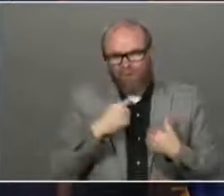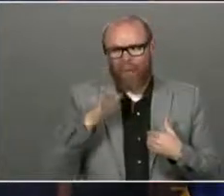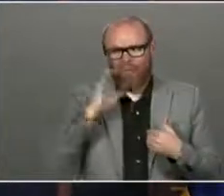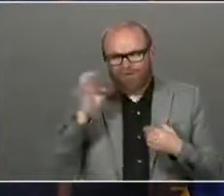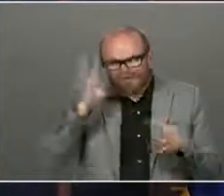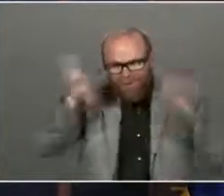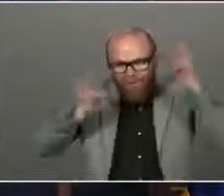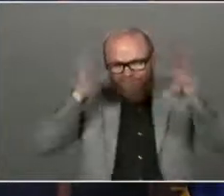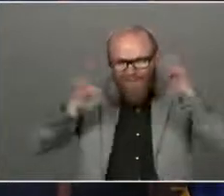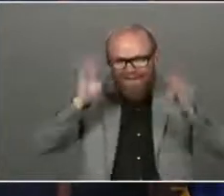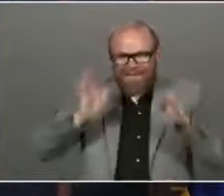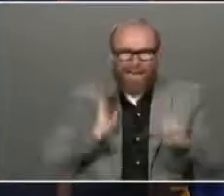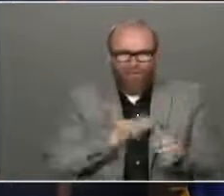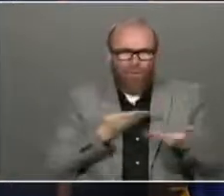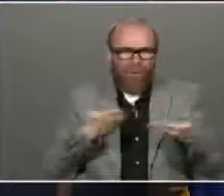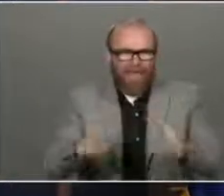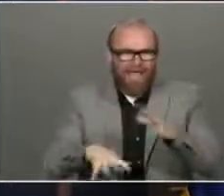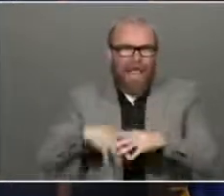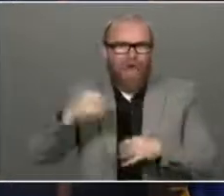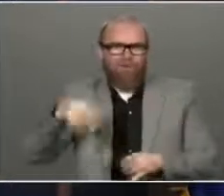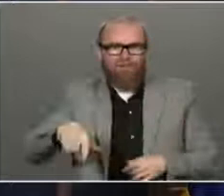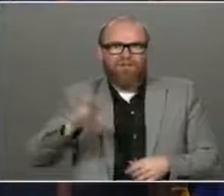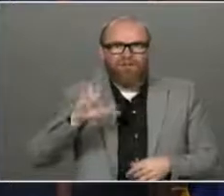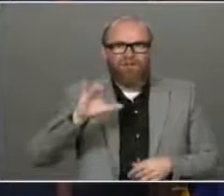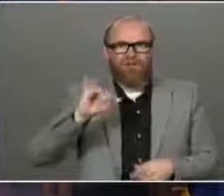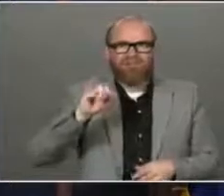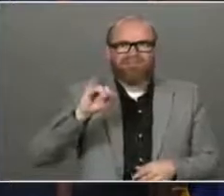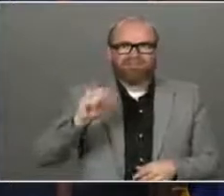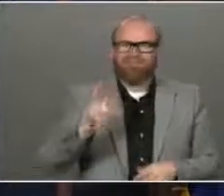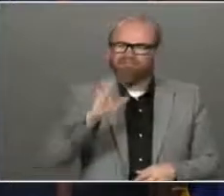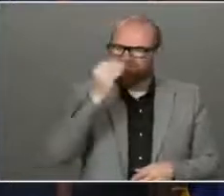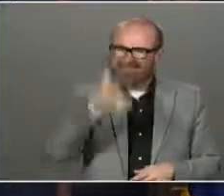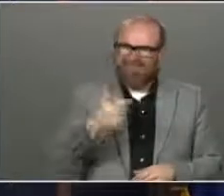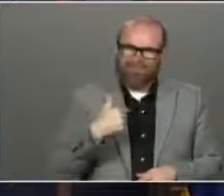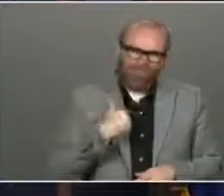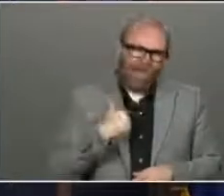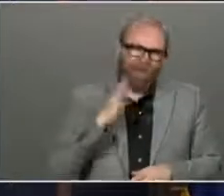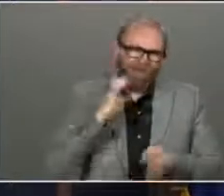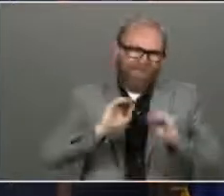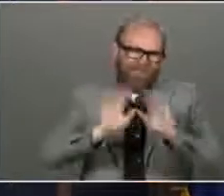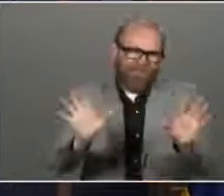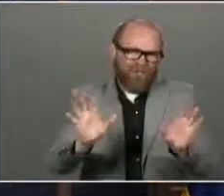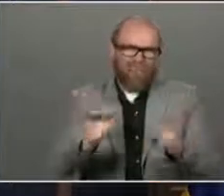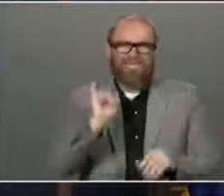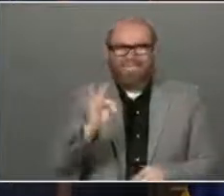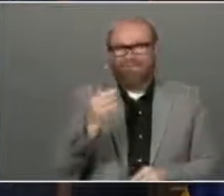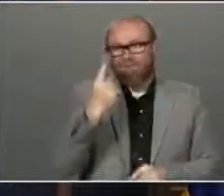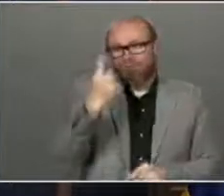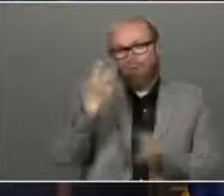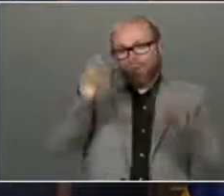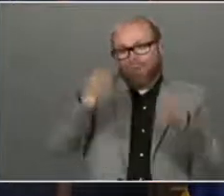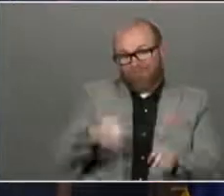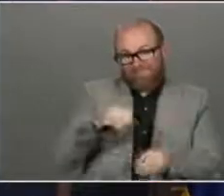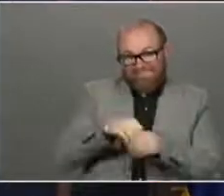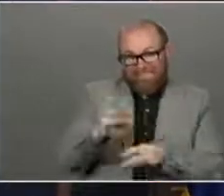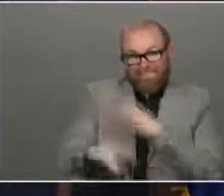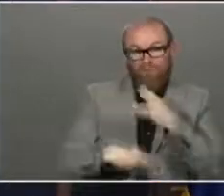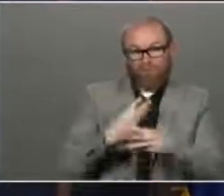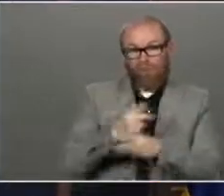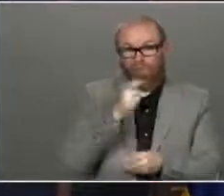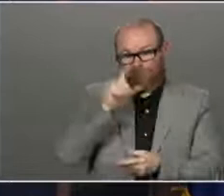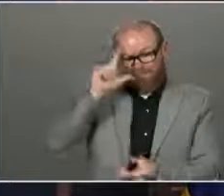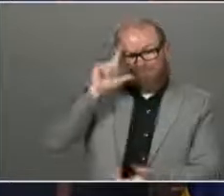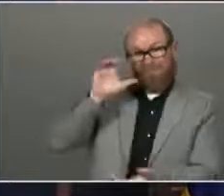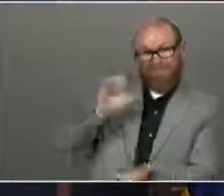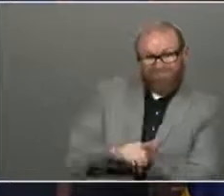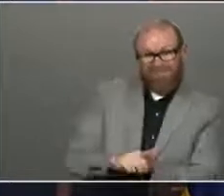this crisis, which is what we are going to do. If anyone out there, let me be very clear, if there is one person in this world who believes